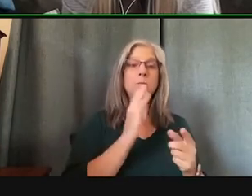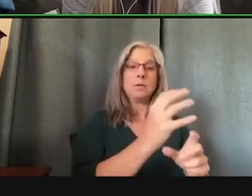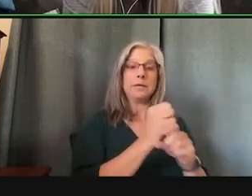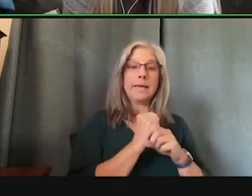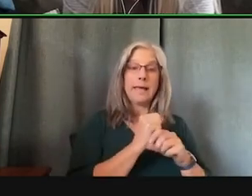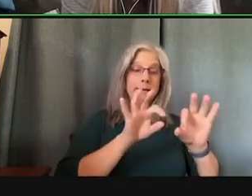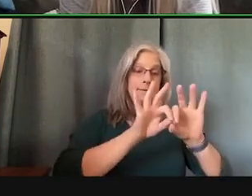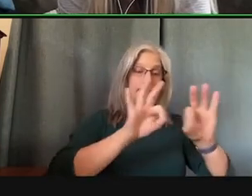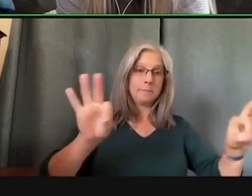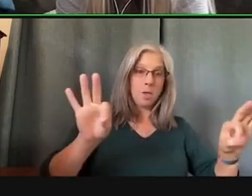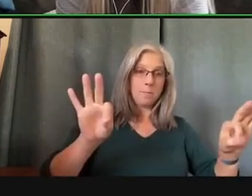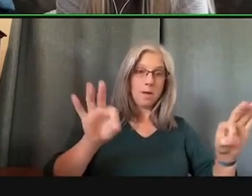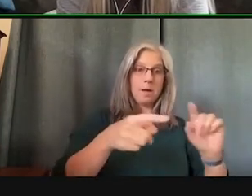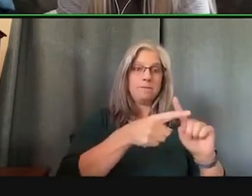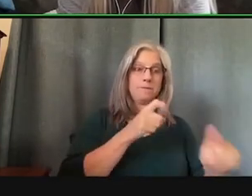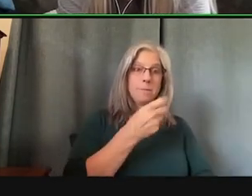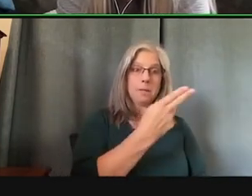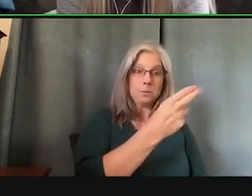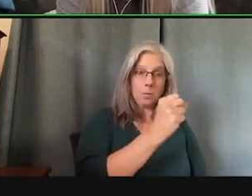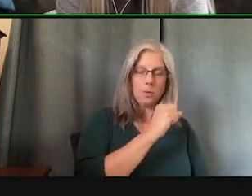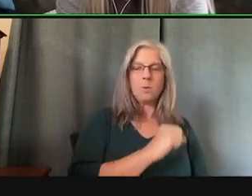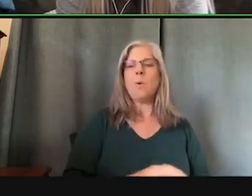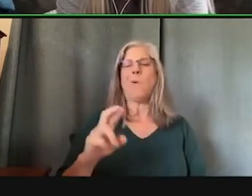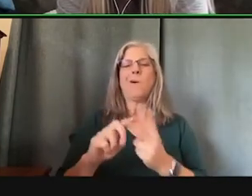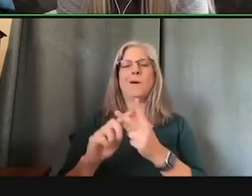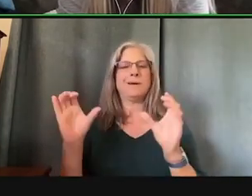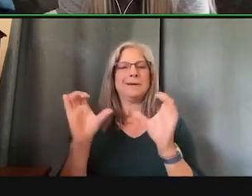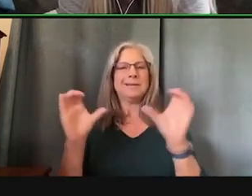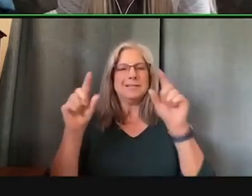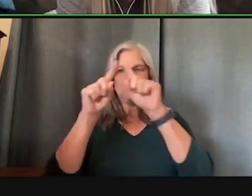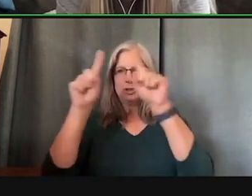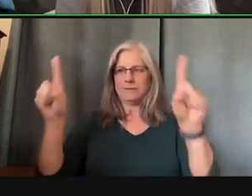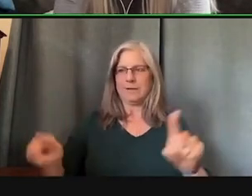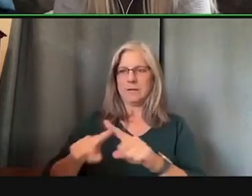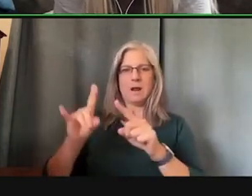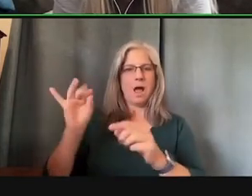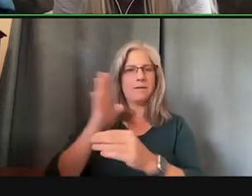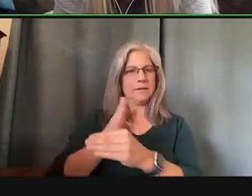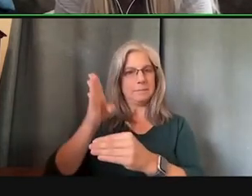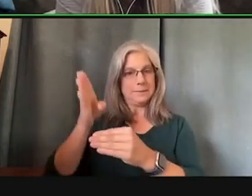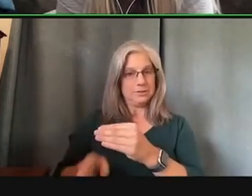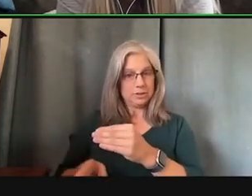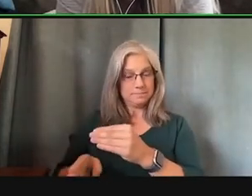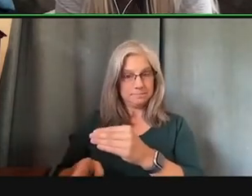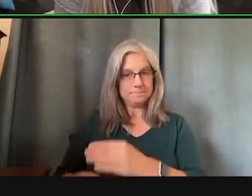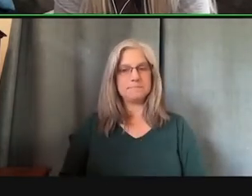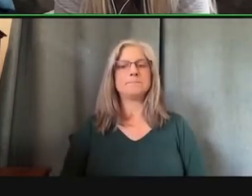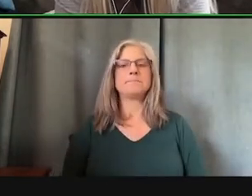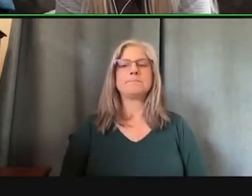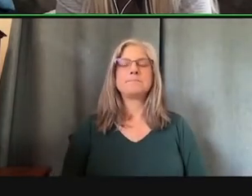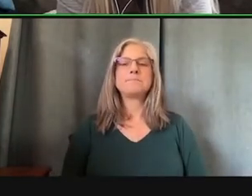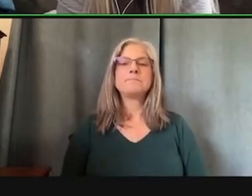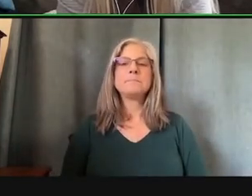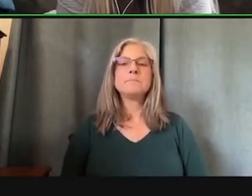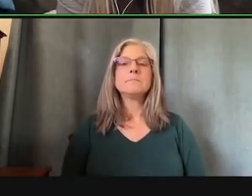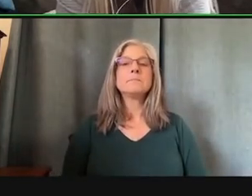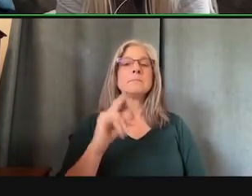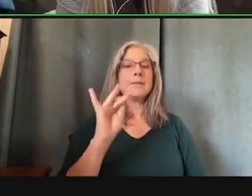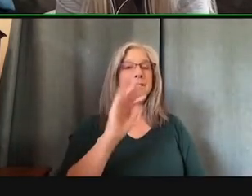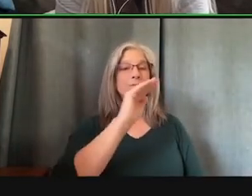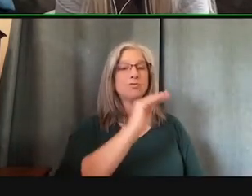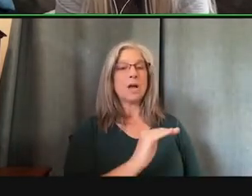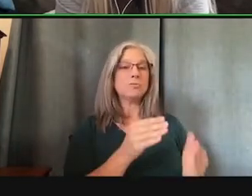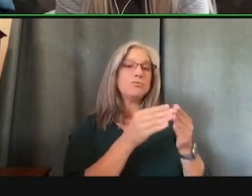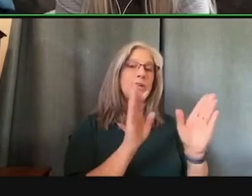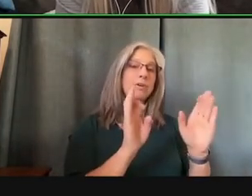school diploma or they're going to get a certificate of completion. If your child is in general education,